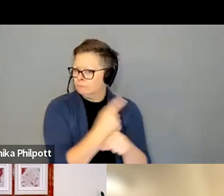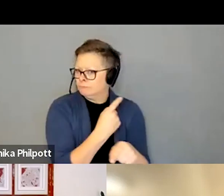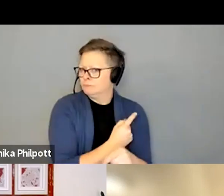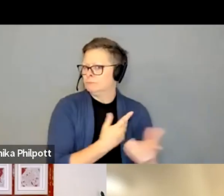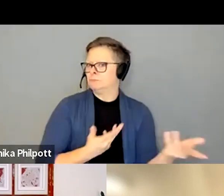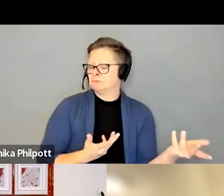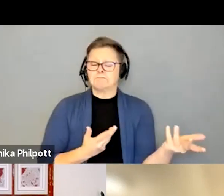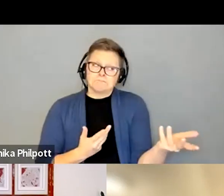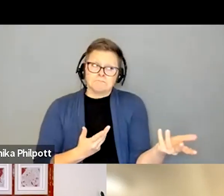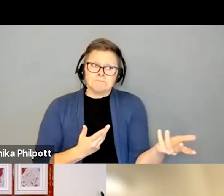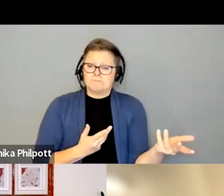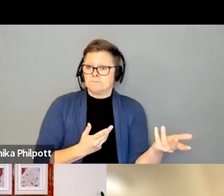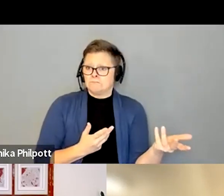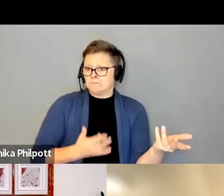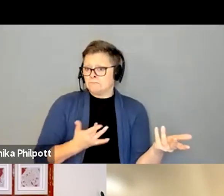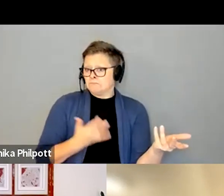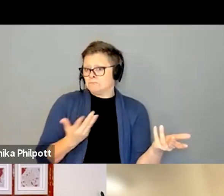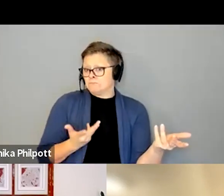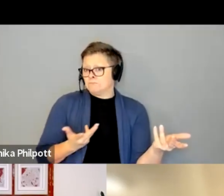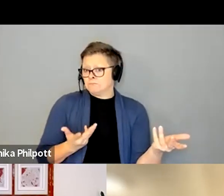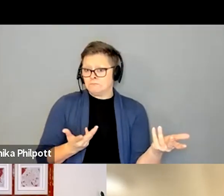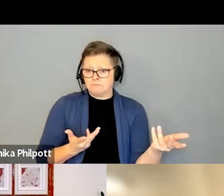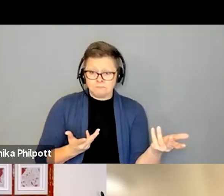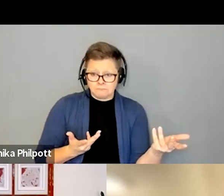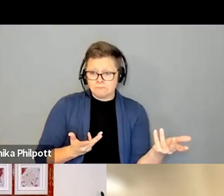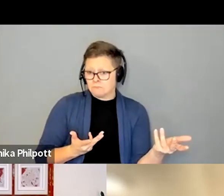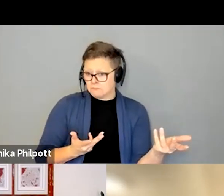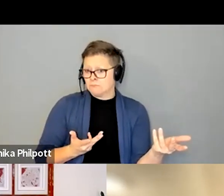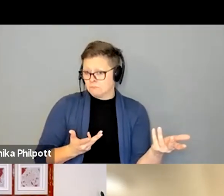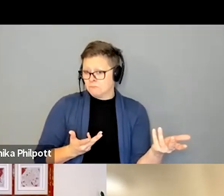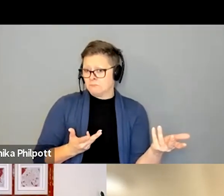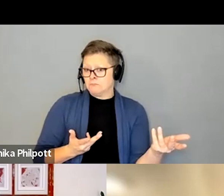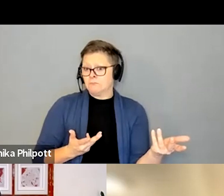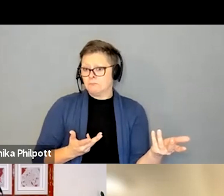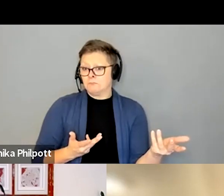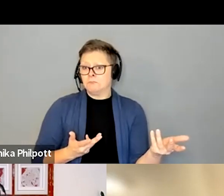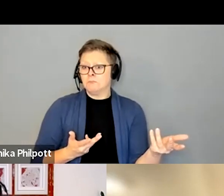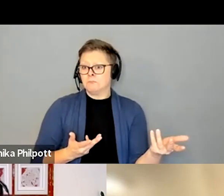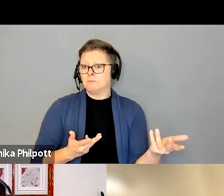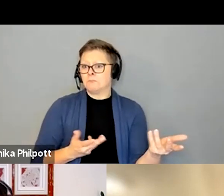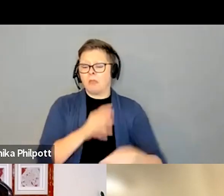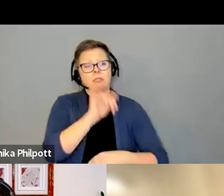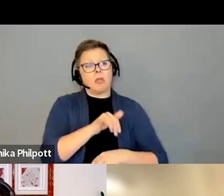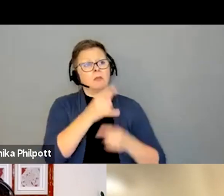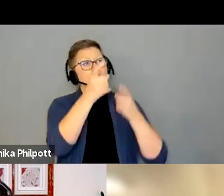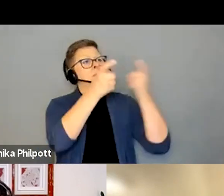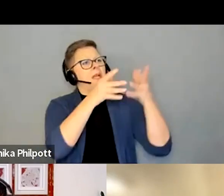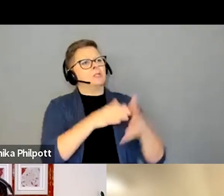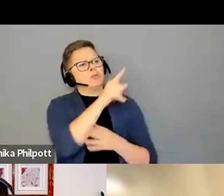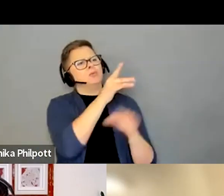So I think to some extent, it's maybe half the conversation where the managers saying, what are your